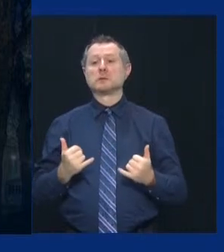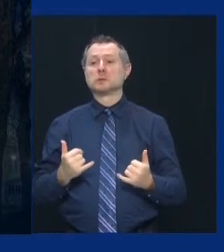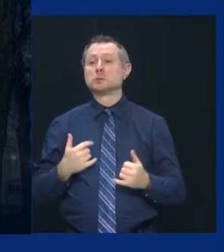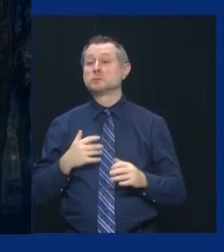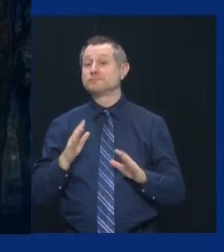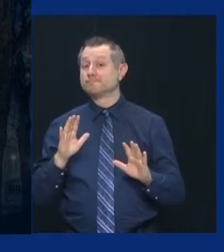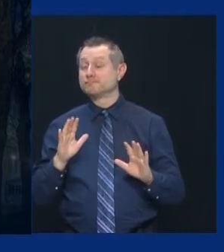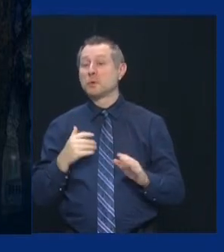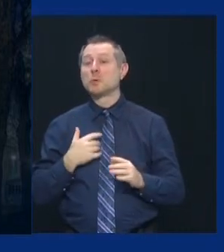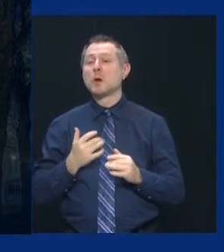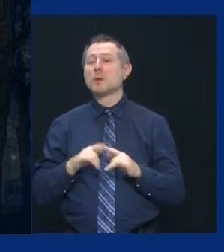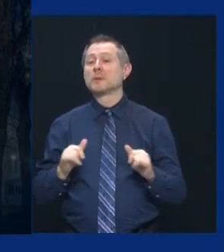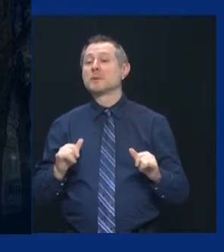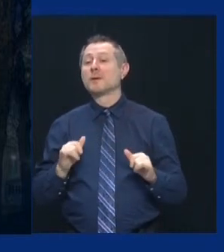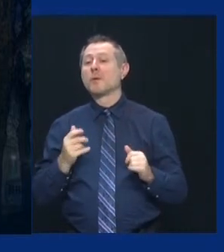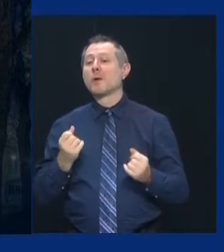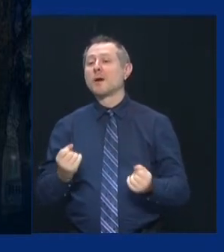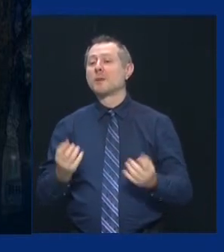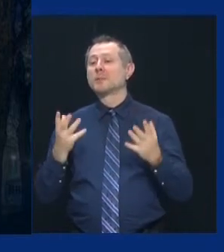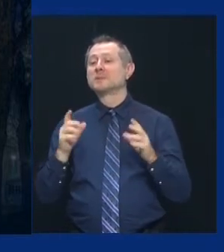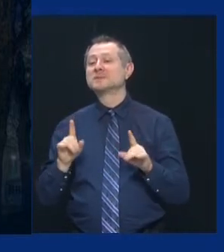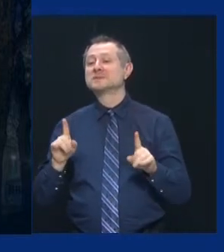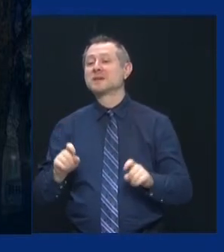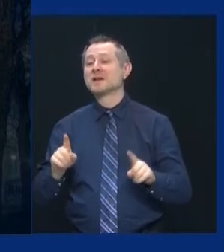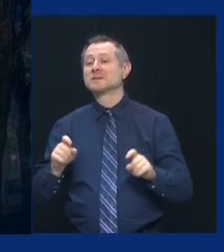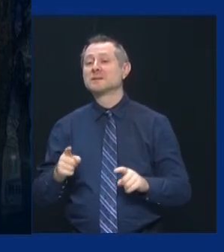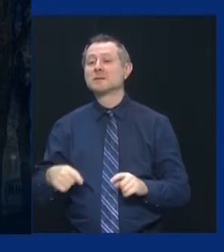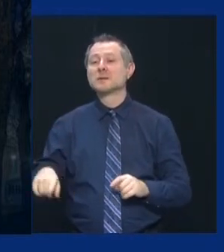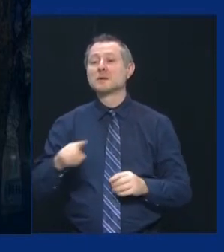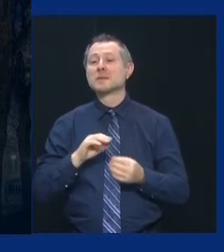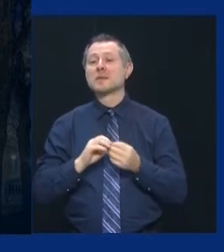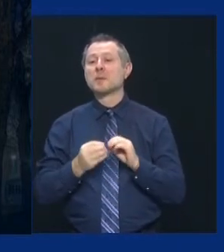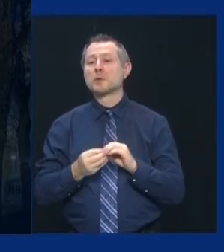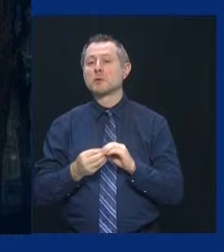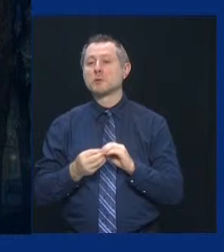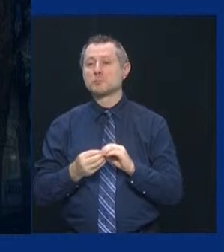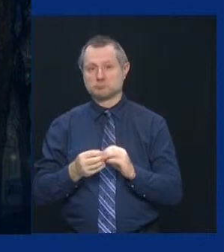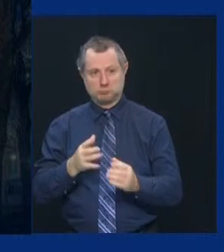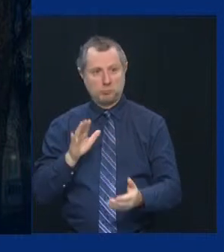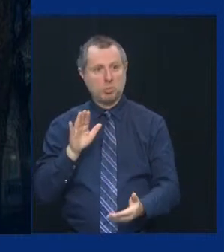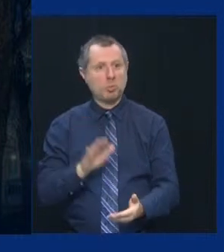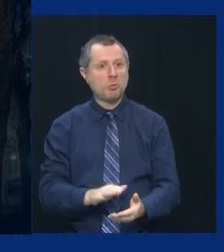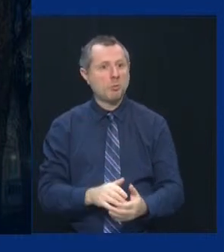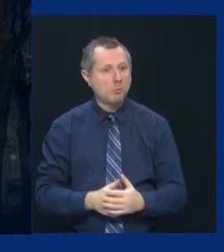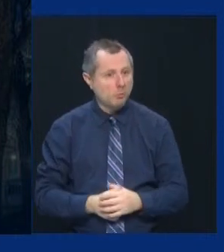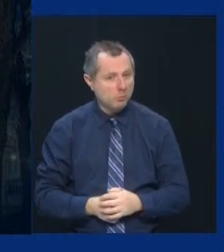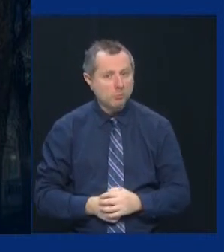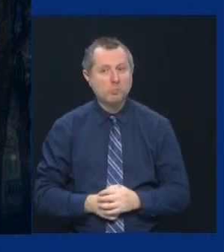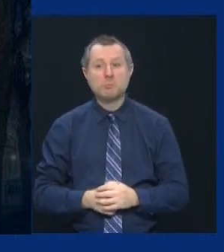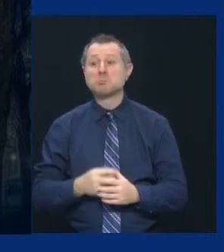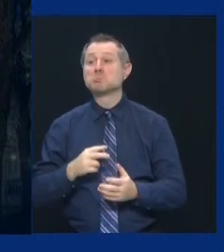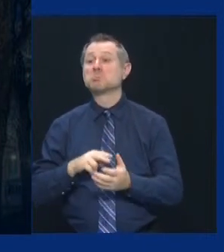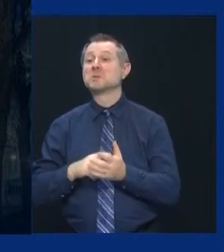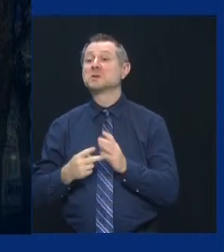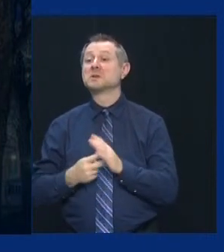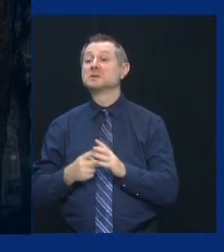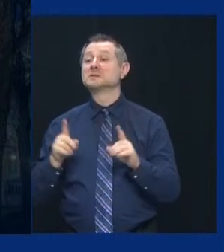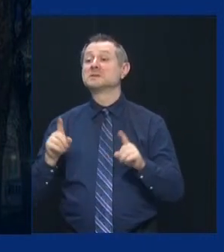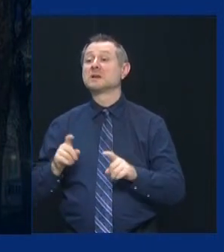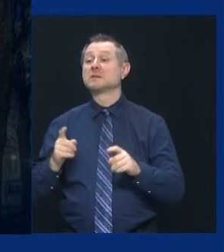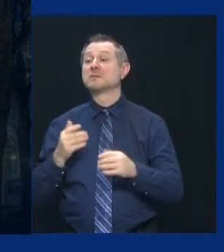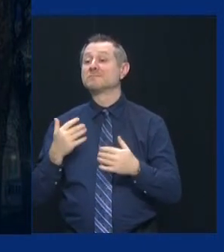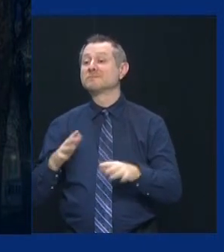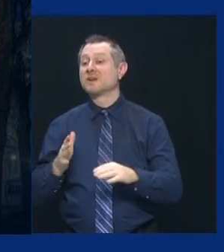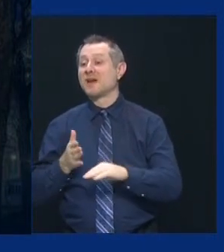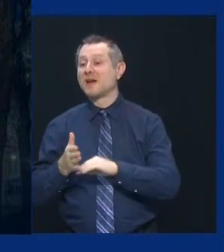is actually much, much lower. So these are people who got tests after Christmas,